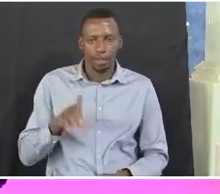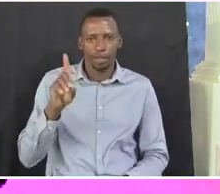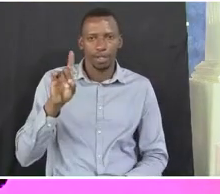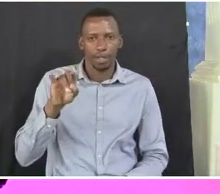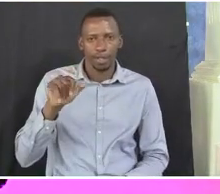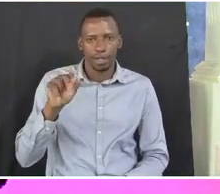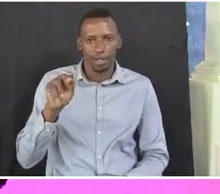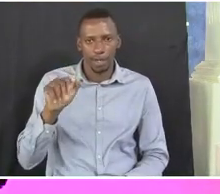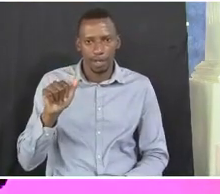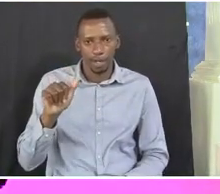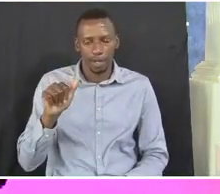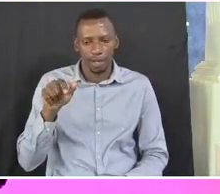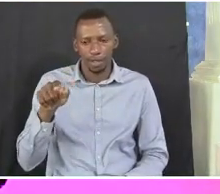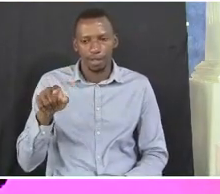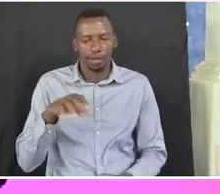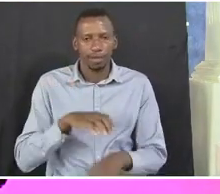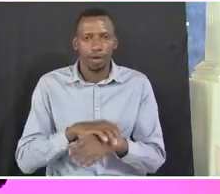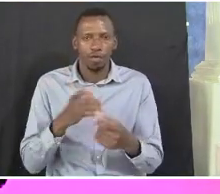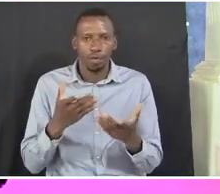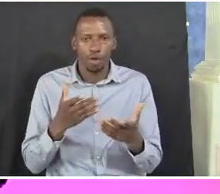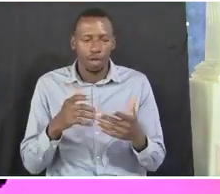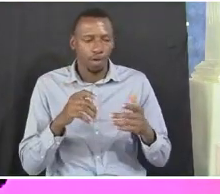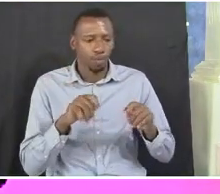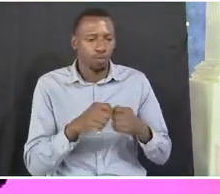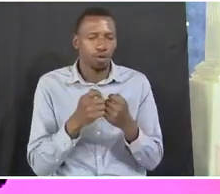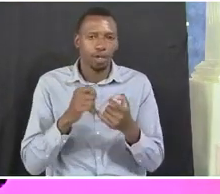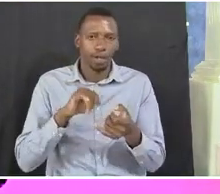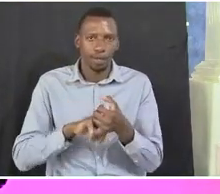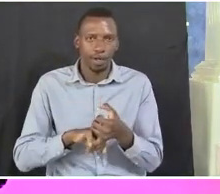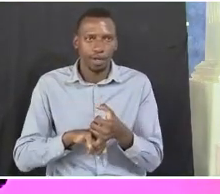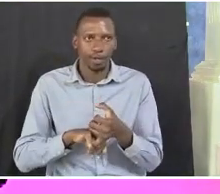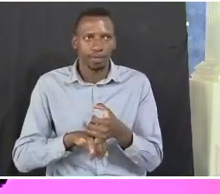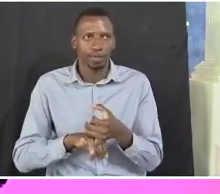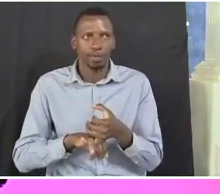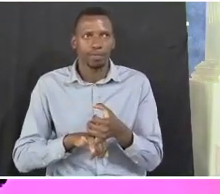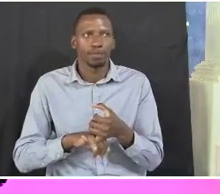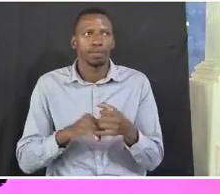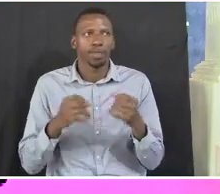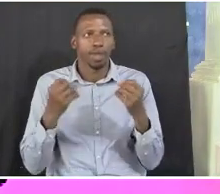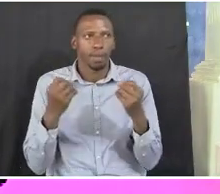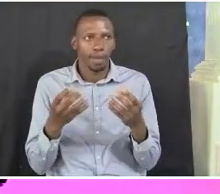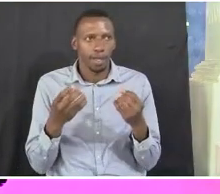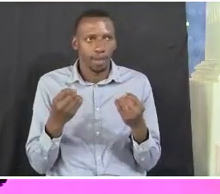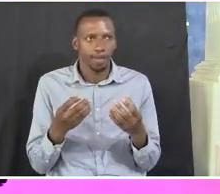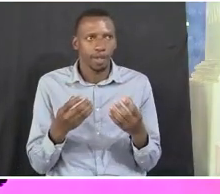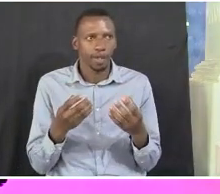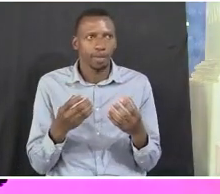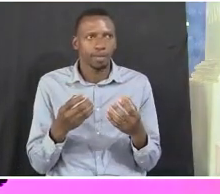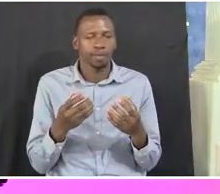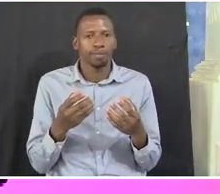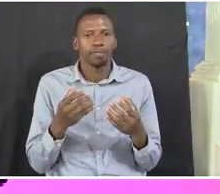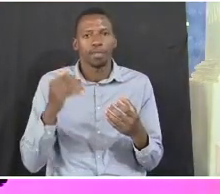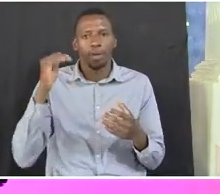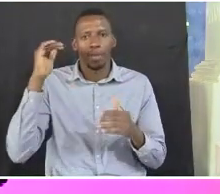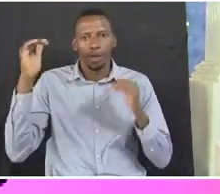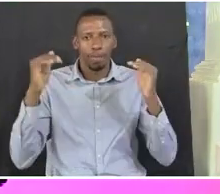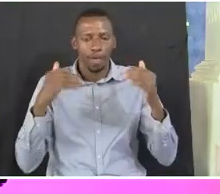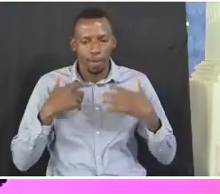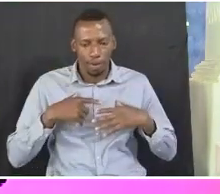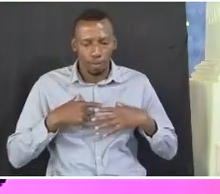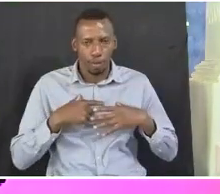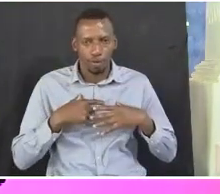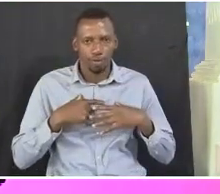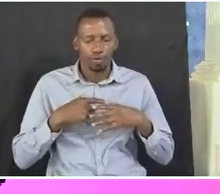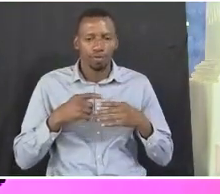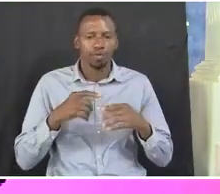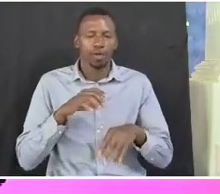product of a broken marriage. Many young adults today are the products of the most broken generation